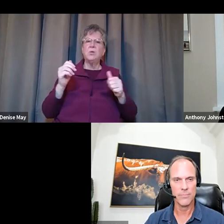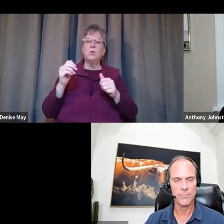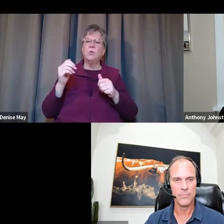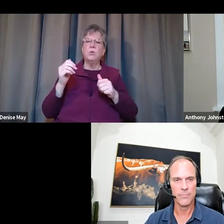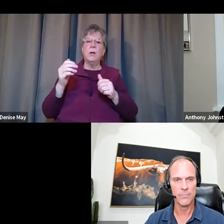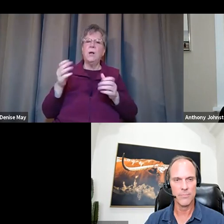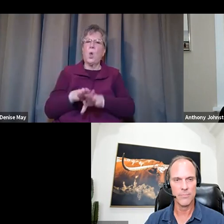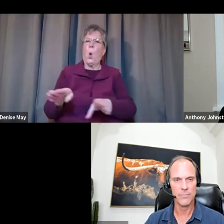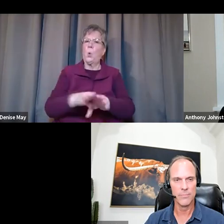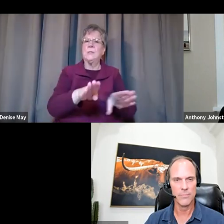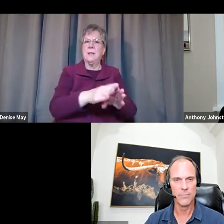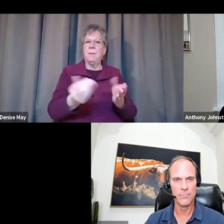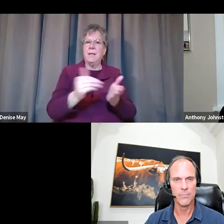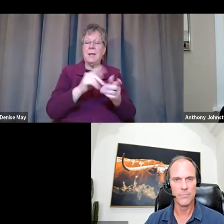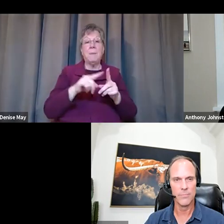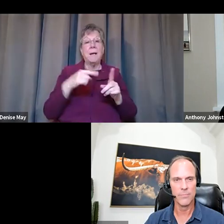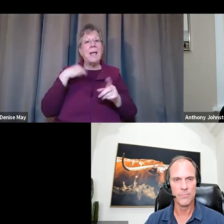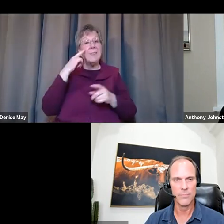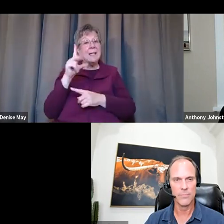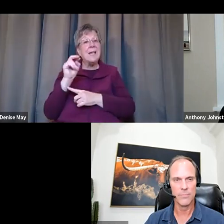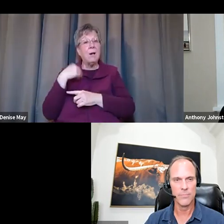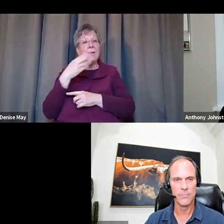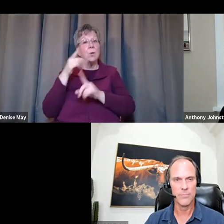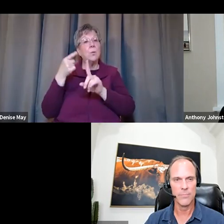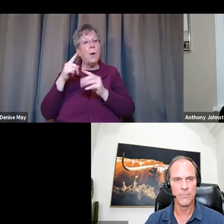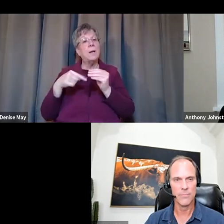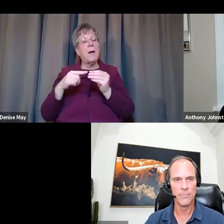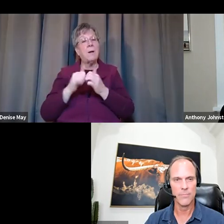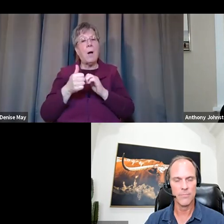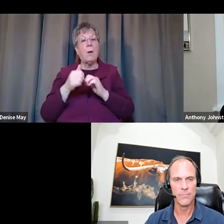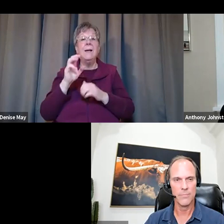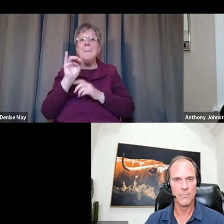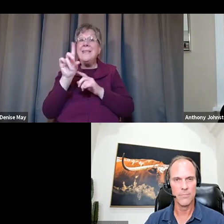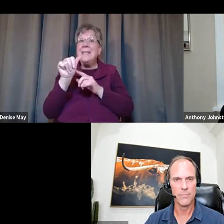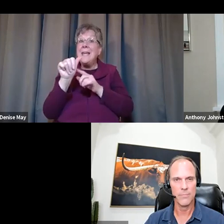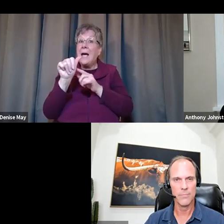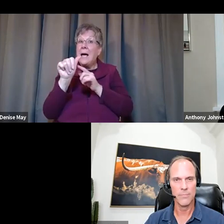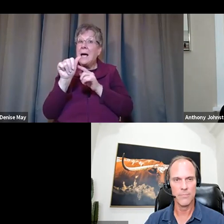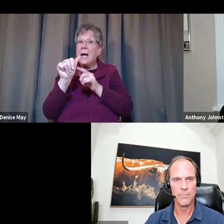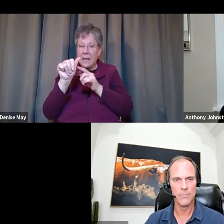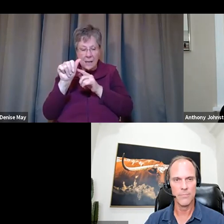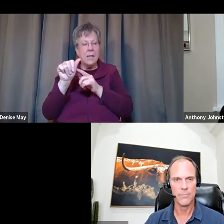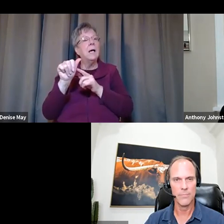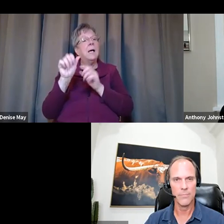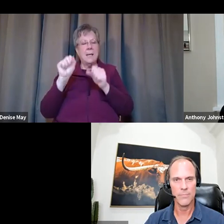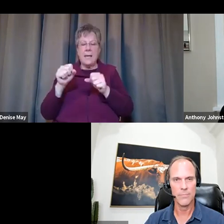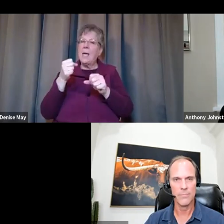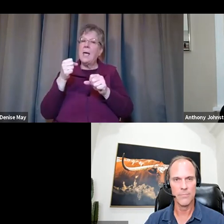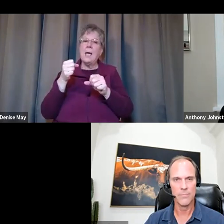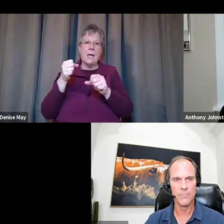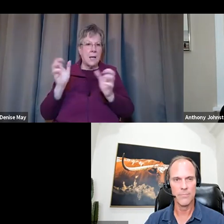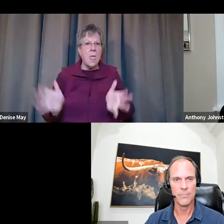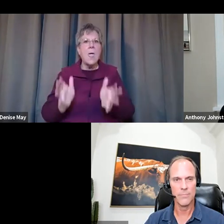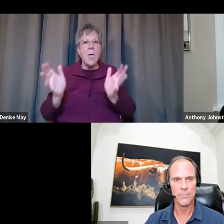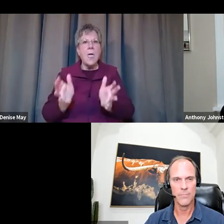hard. But I think Darren brings up a great point about how the media really drives those short-term impacts. And you're right